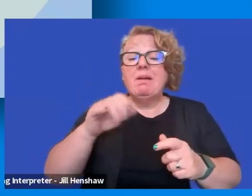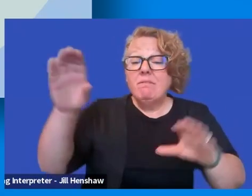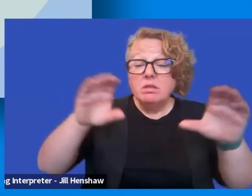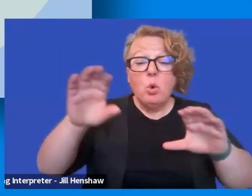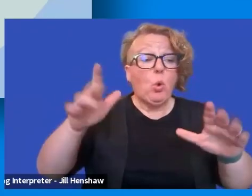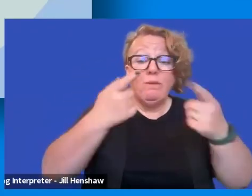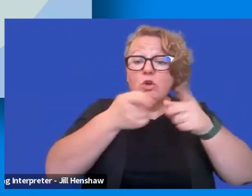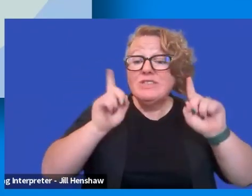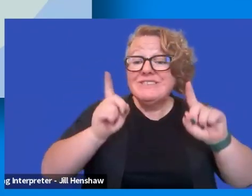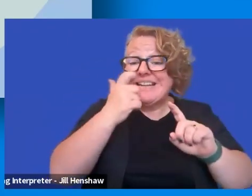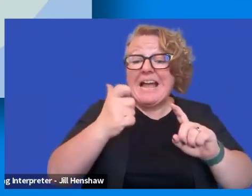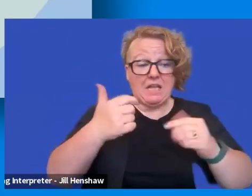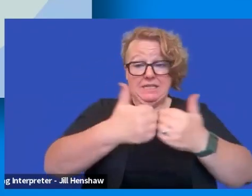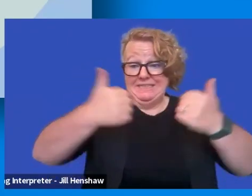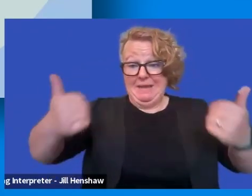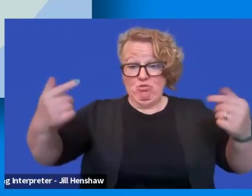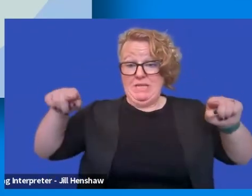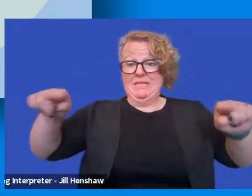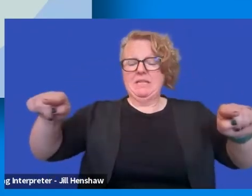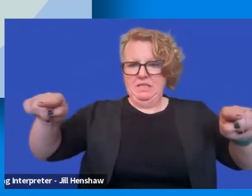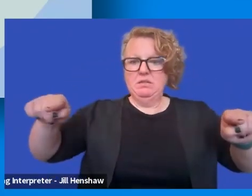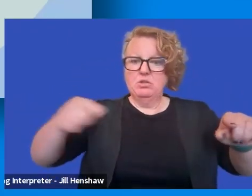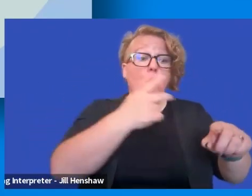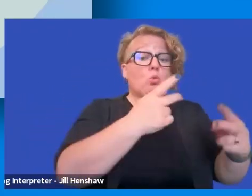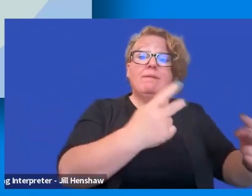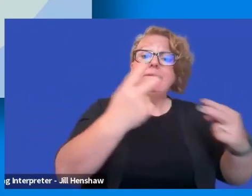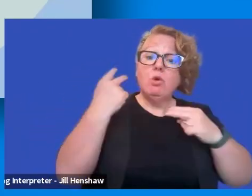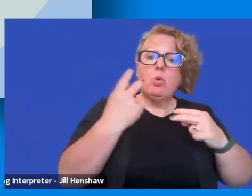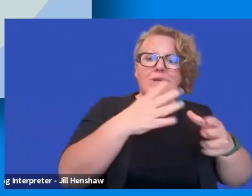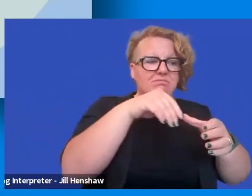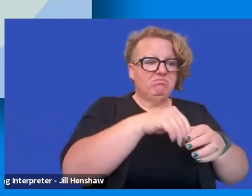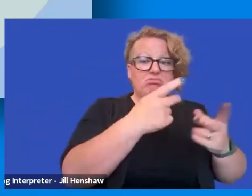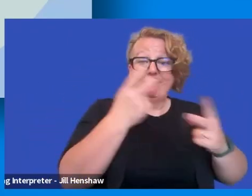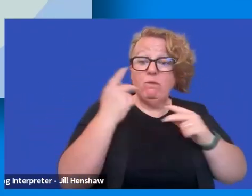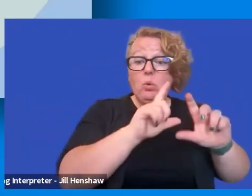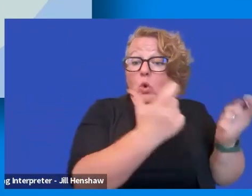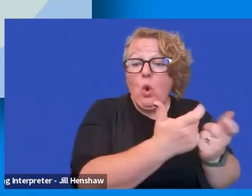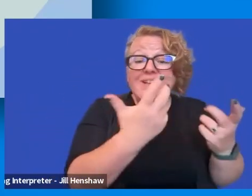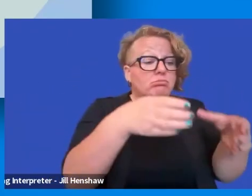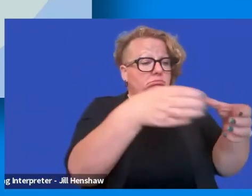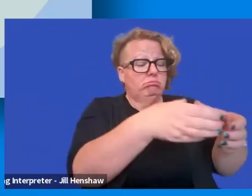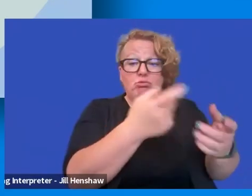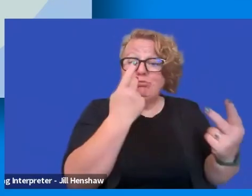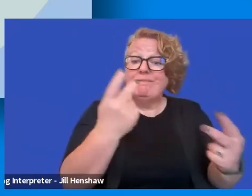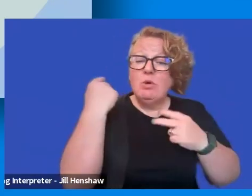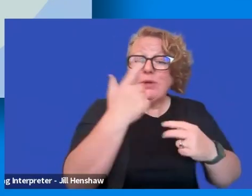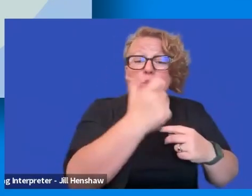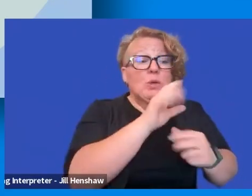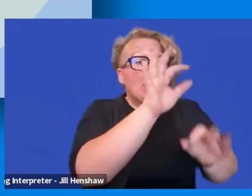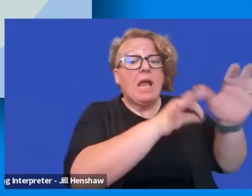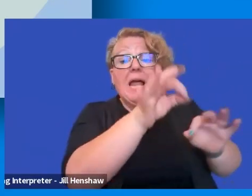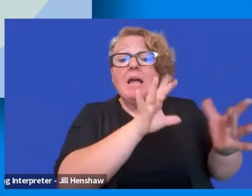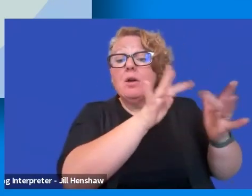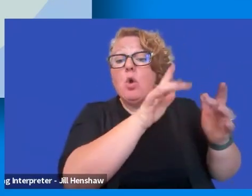runs separately from this with reviewers who are part of the reviewer college or the group of reviewers that can be called on or